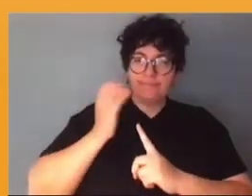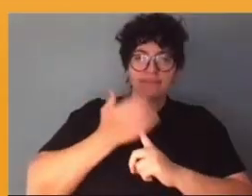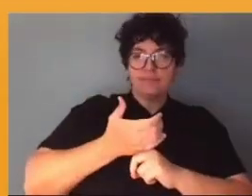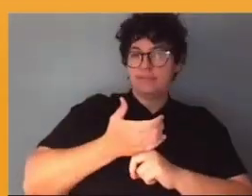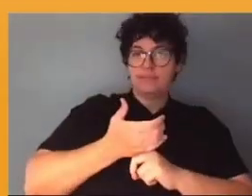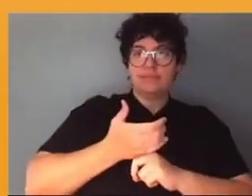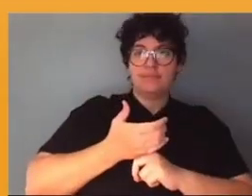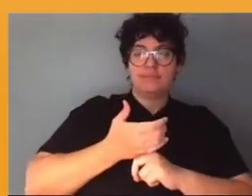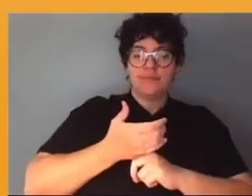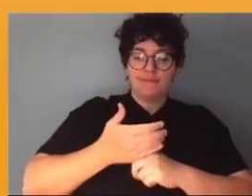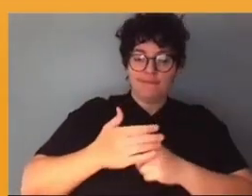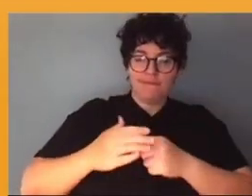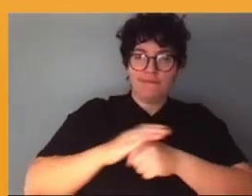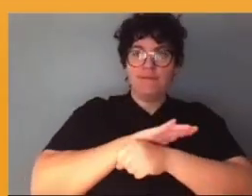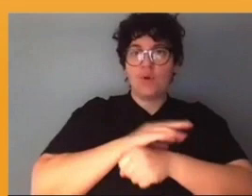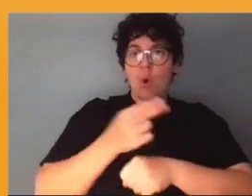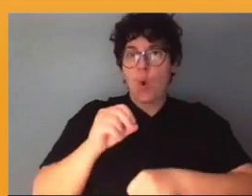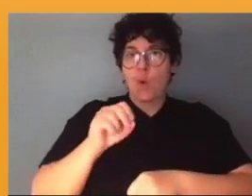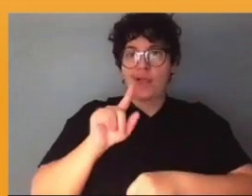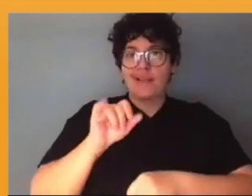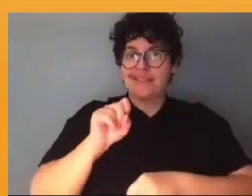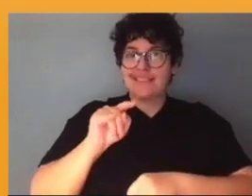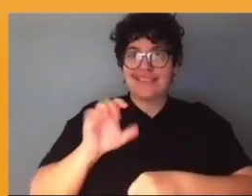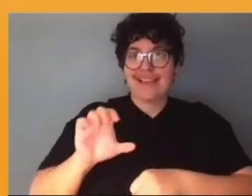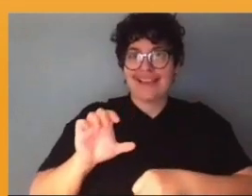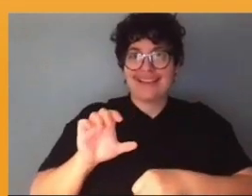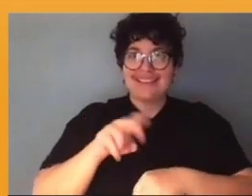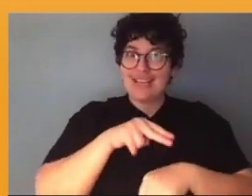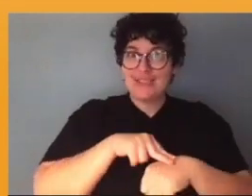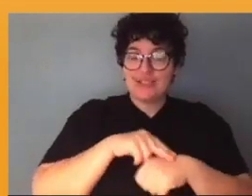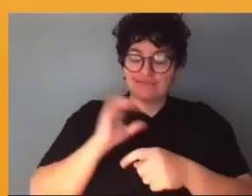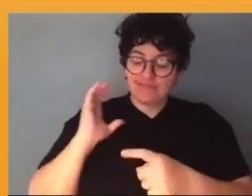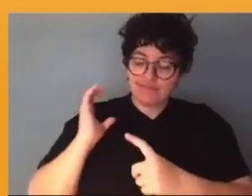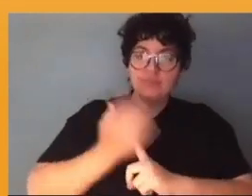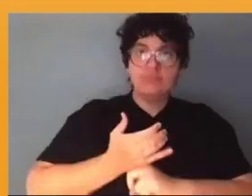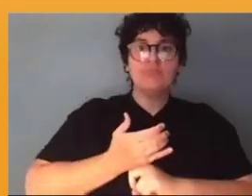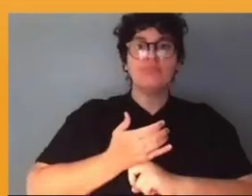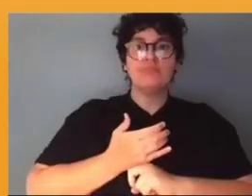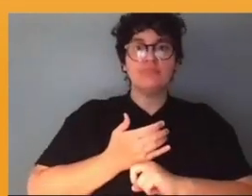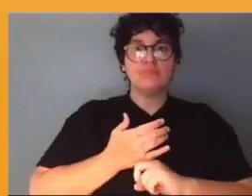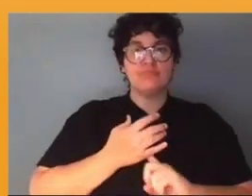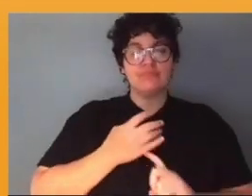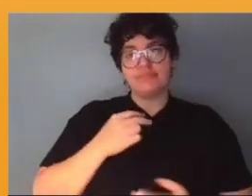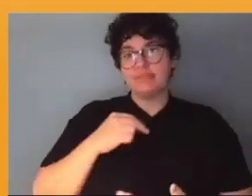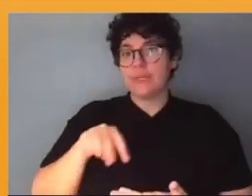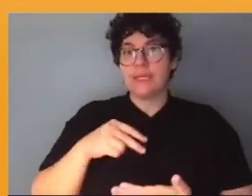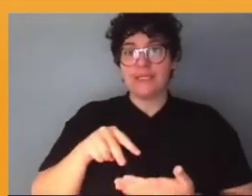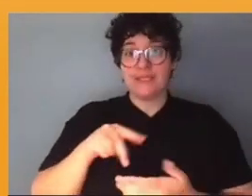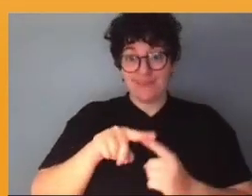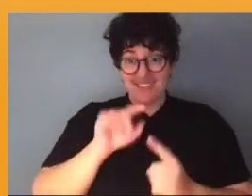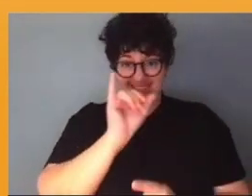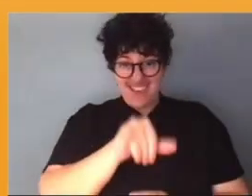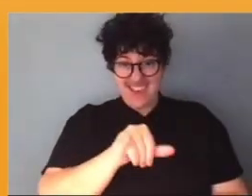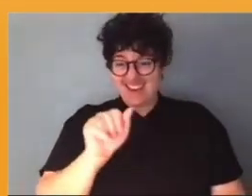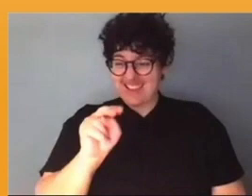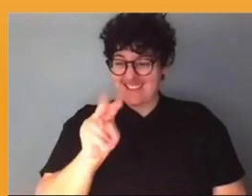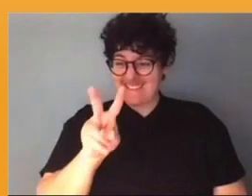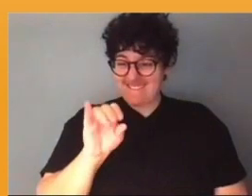that, you know, that invisible flow of the line is, while it's